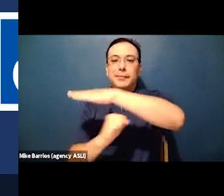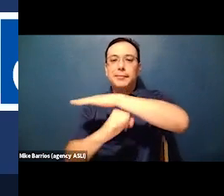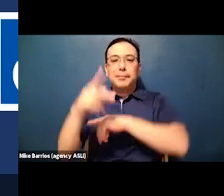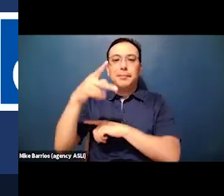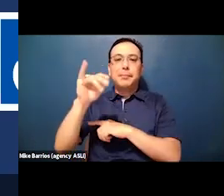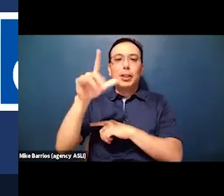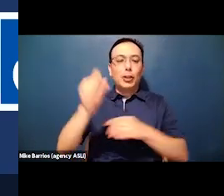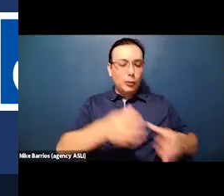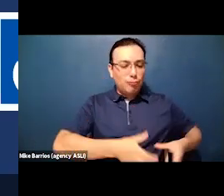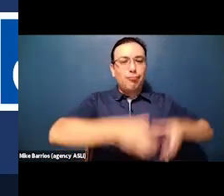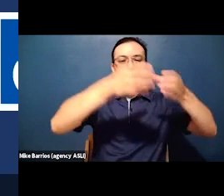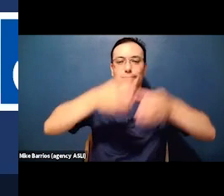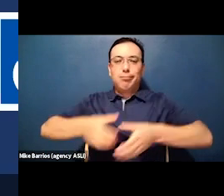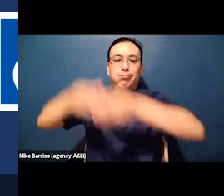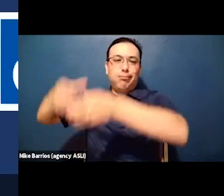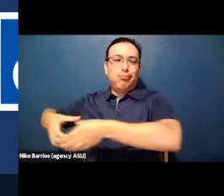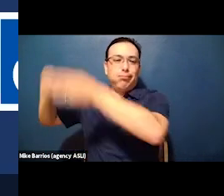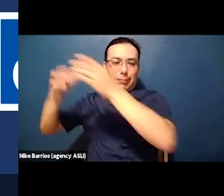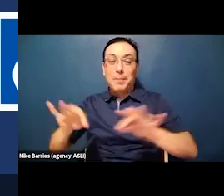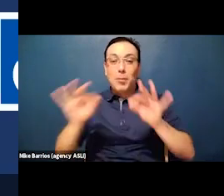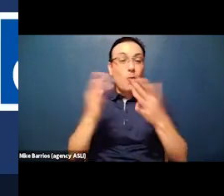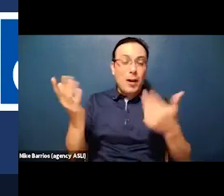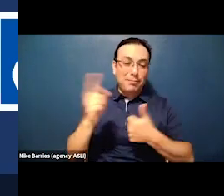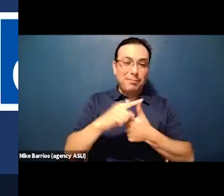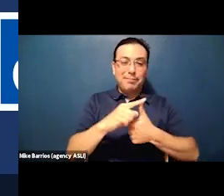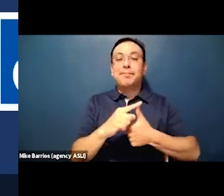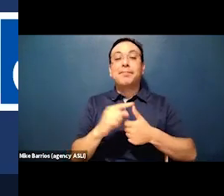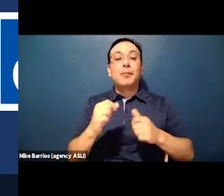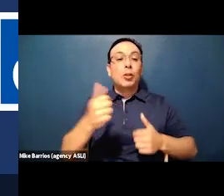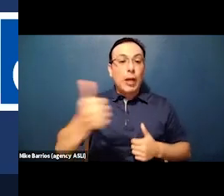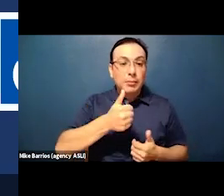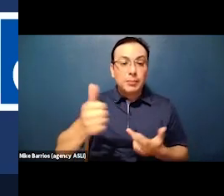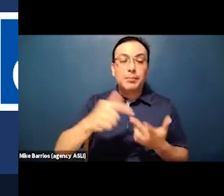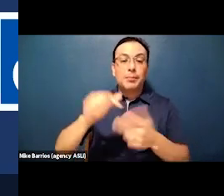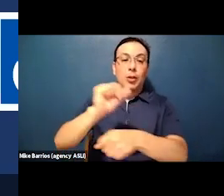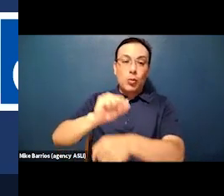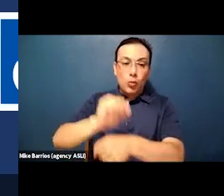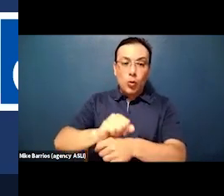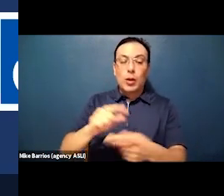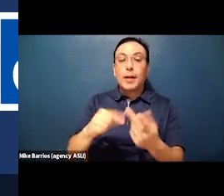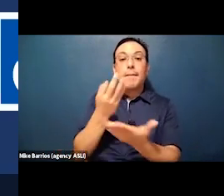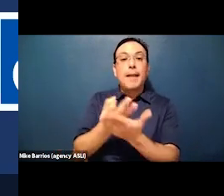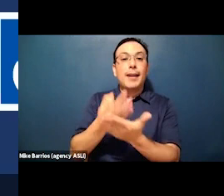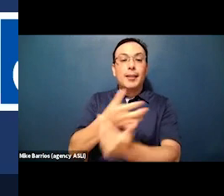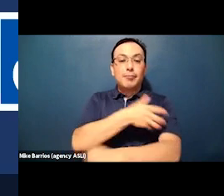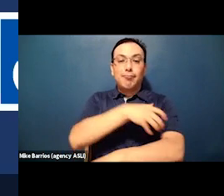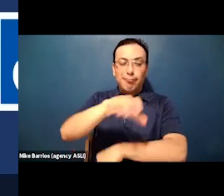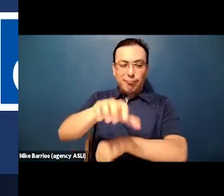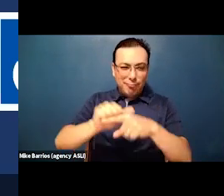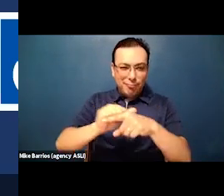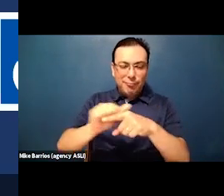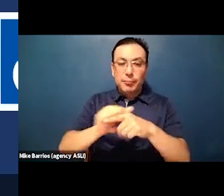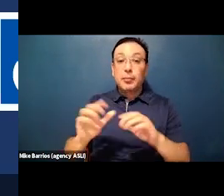out. And here they are: transportation, employment, financial empowerment, education, technology,